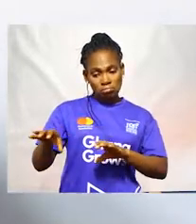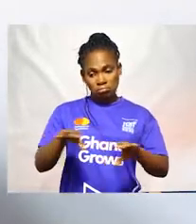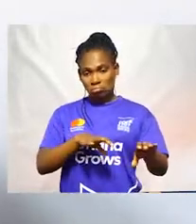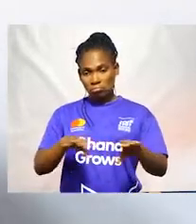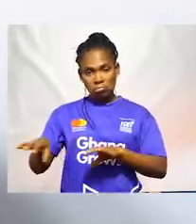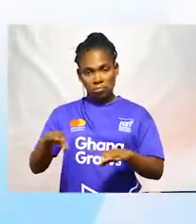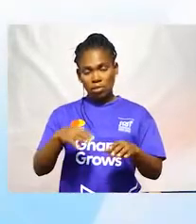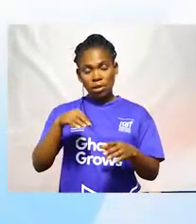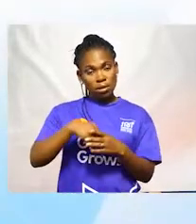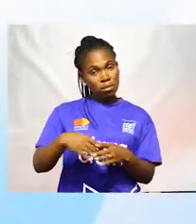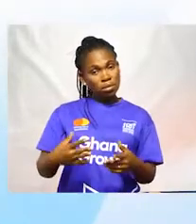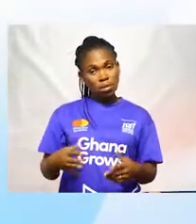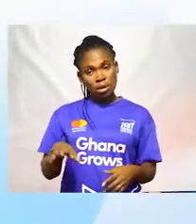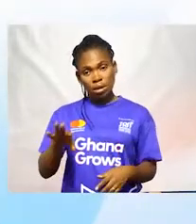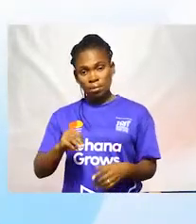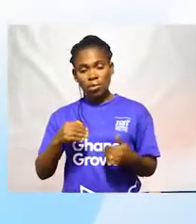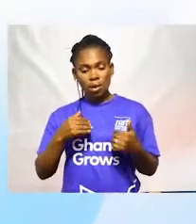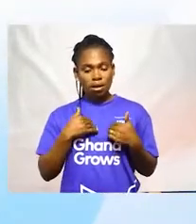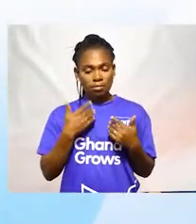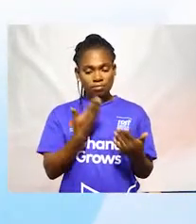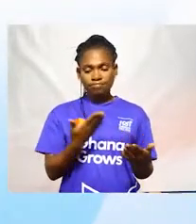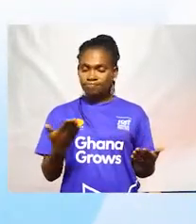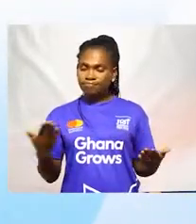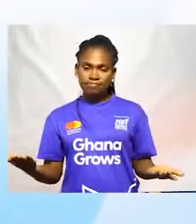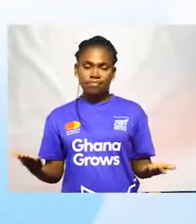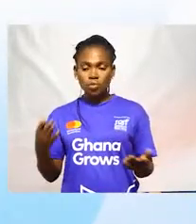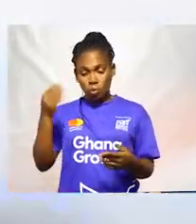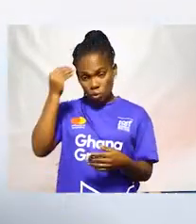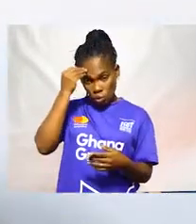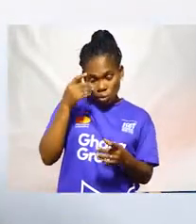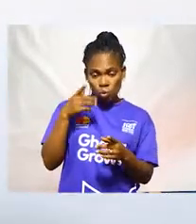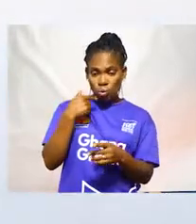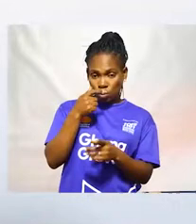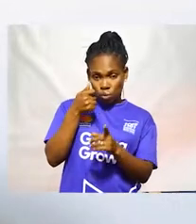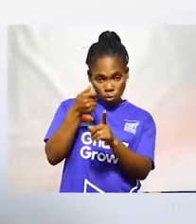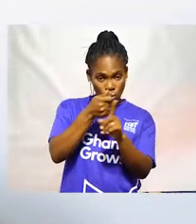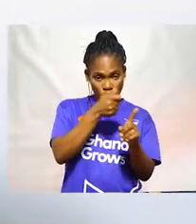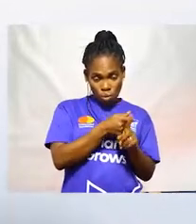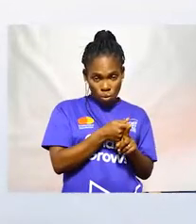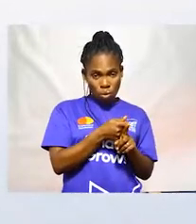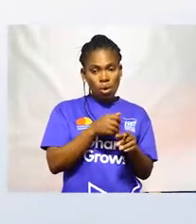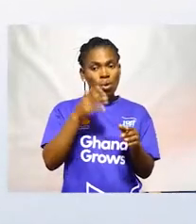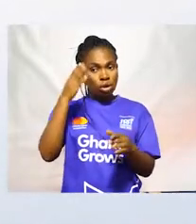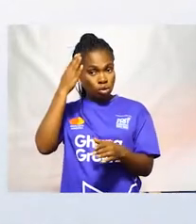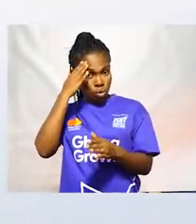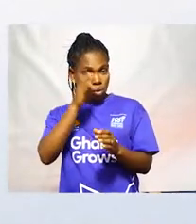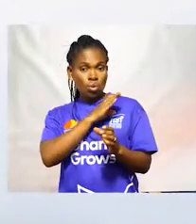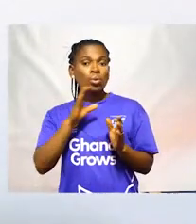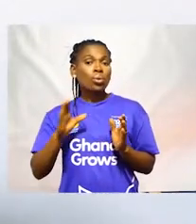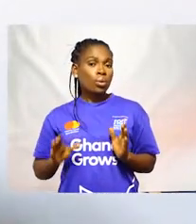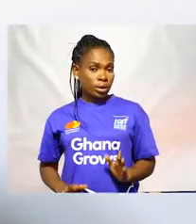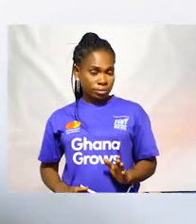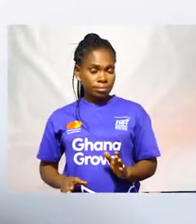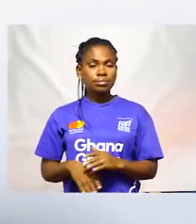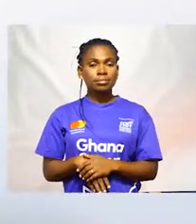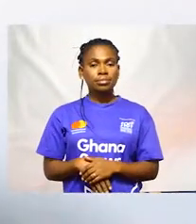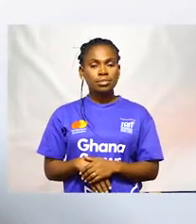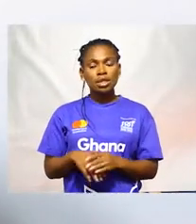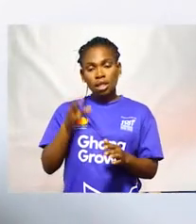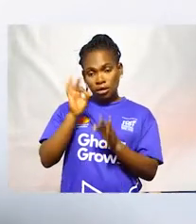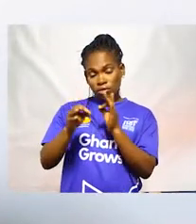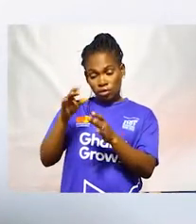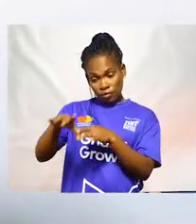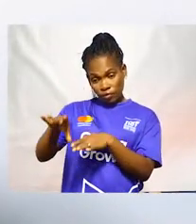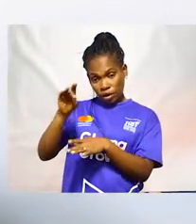have our being. So we know who we are when we know Christ, when we know who he is. And in